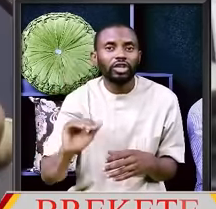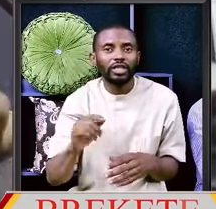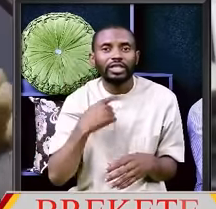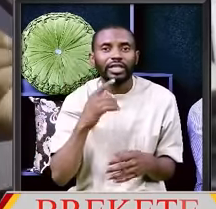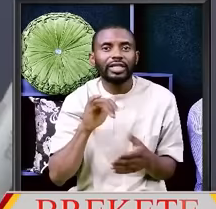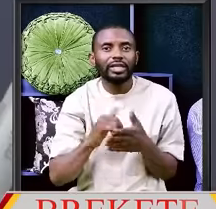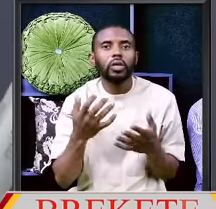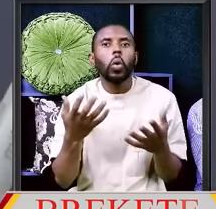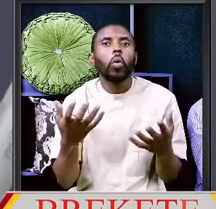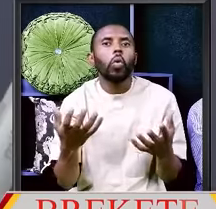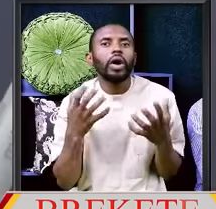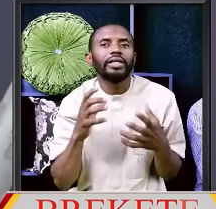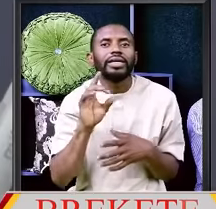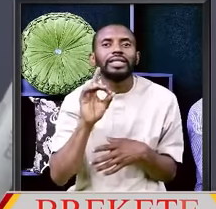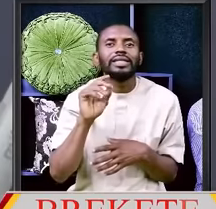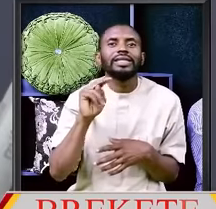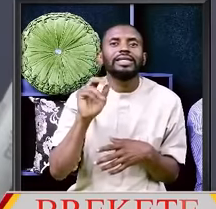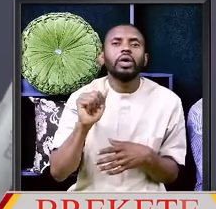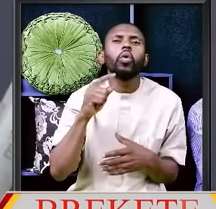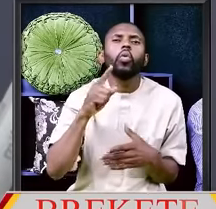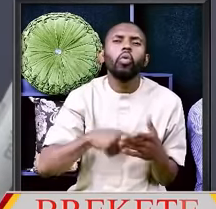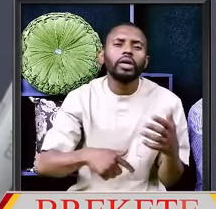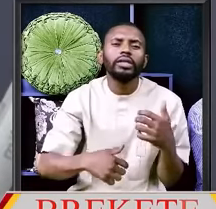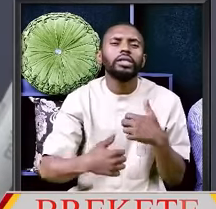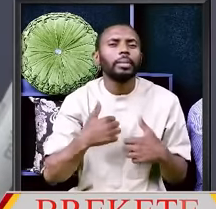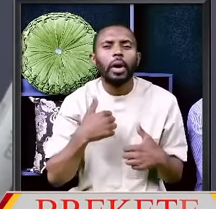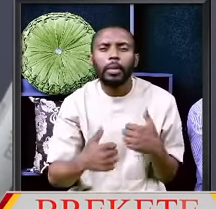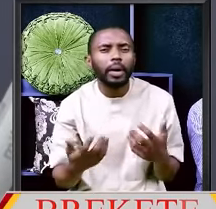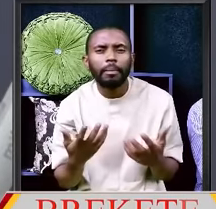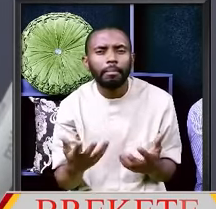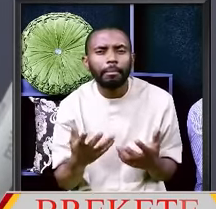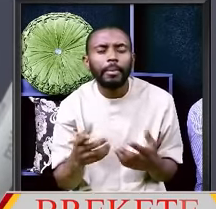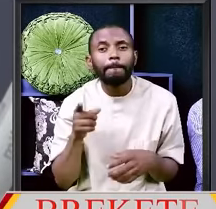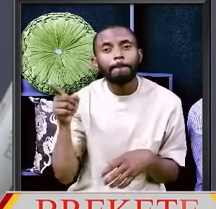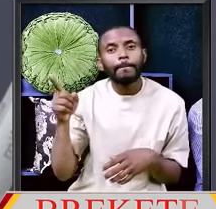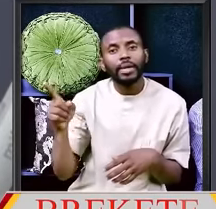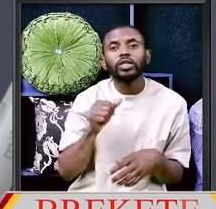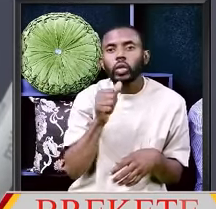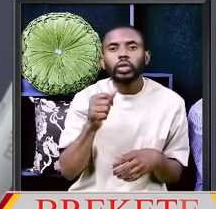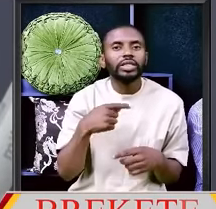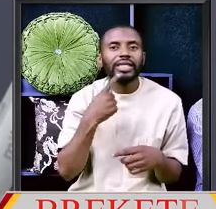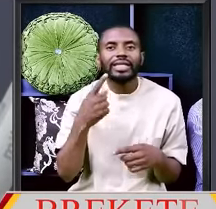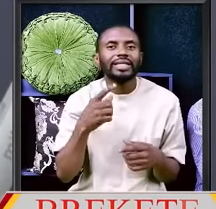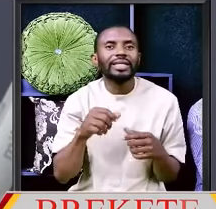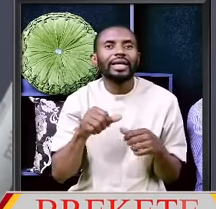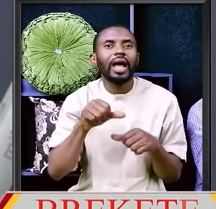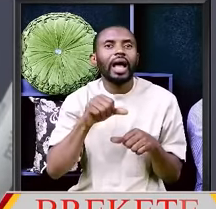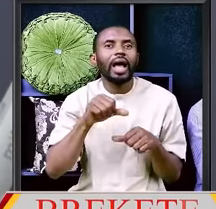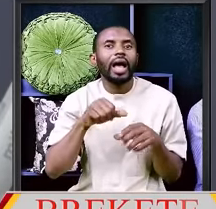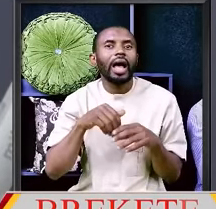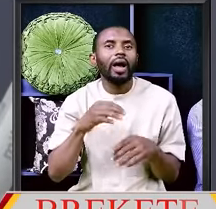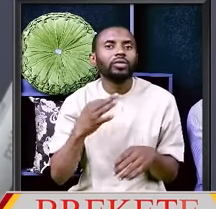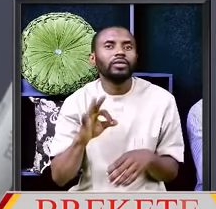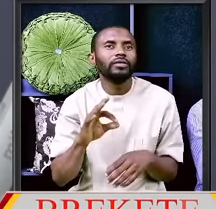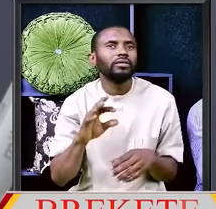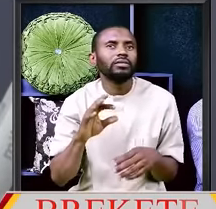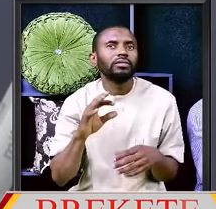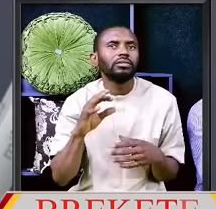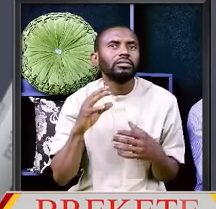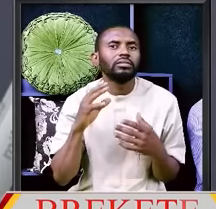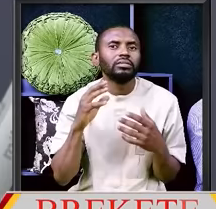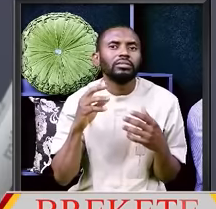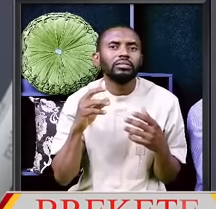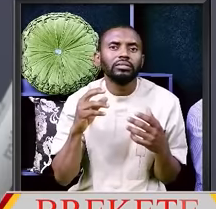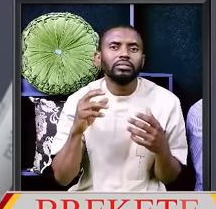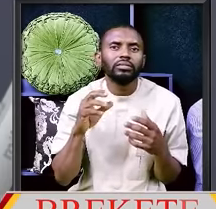mm-hmm. what is the problem? Mm-hmm. He's not saying it out of spite. In a